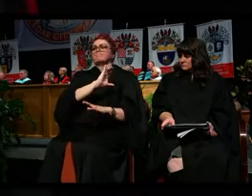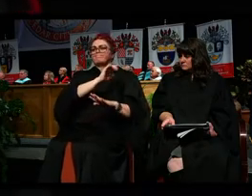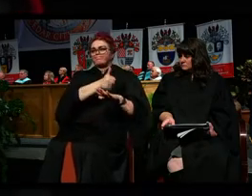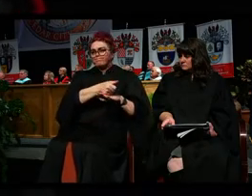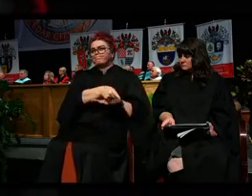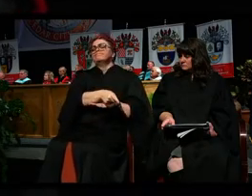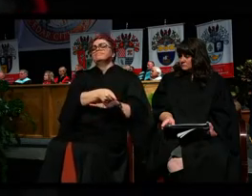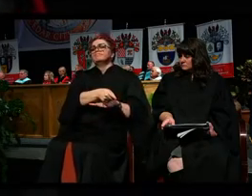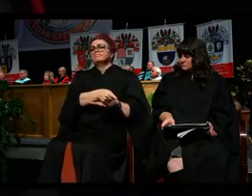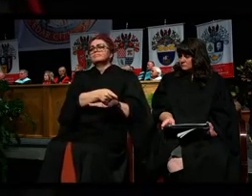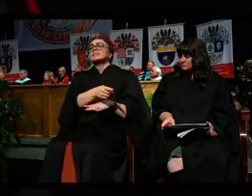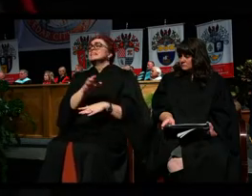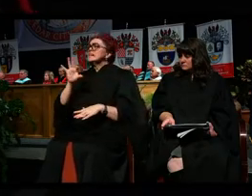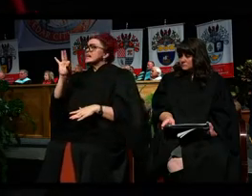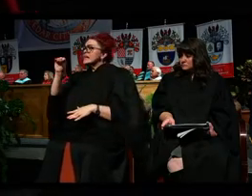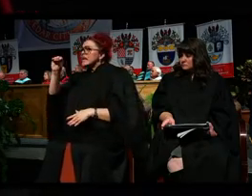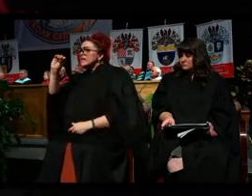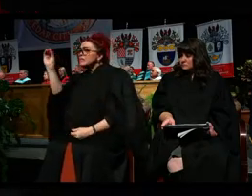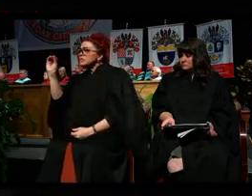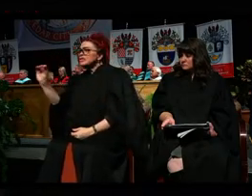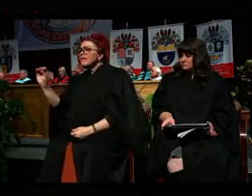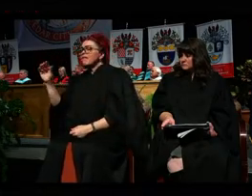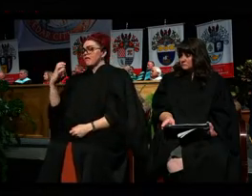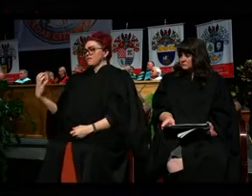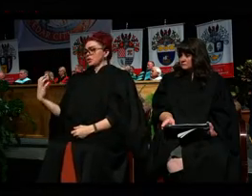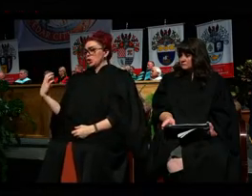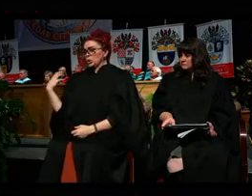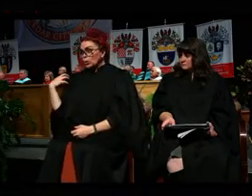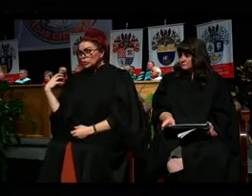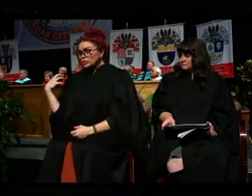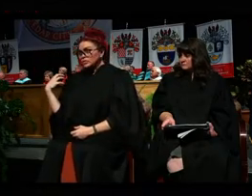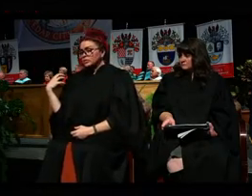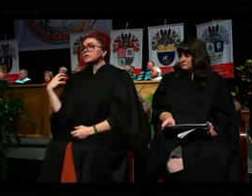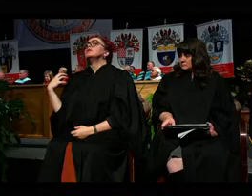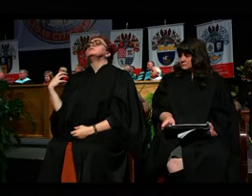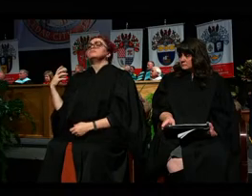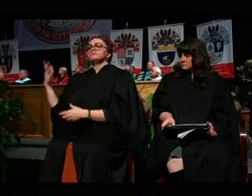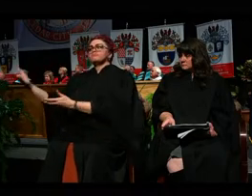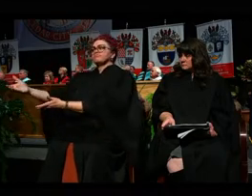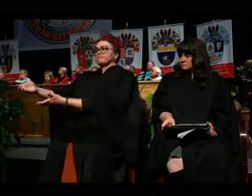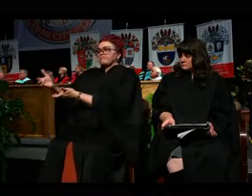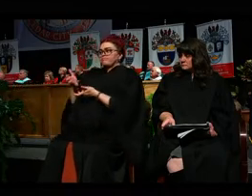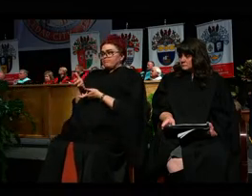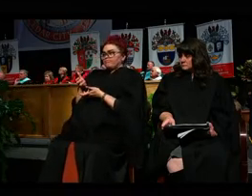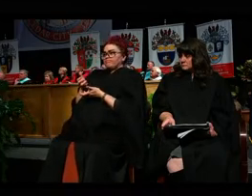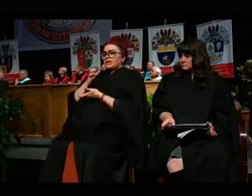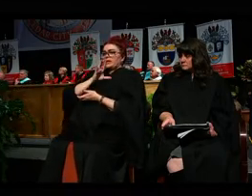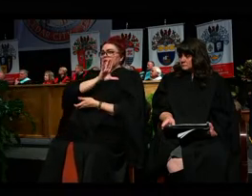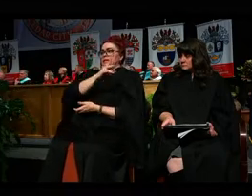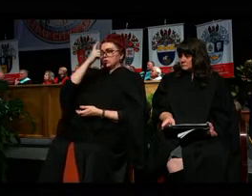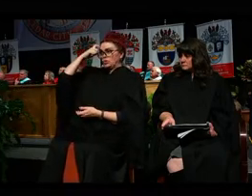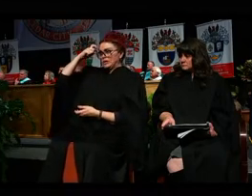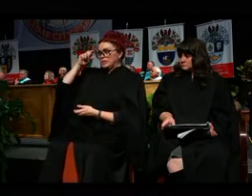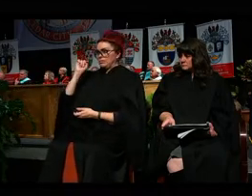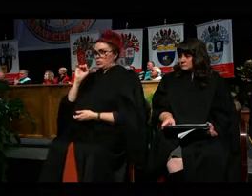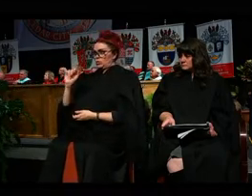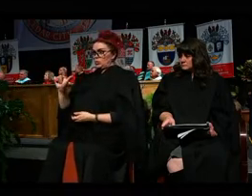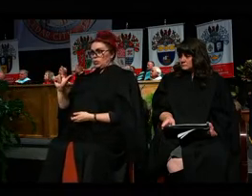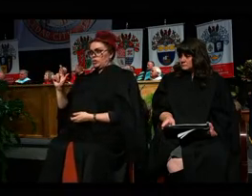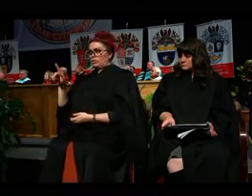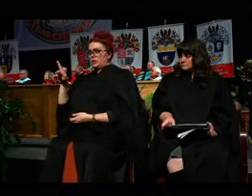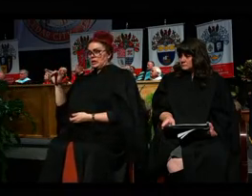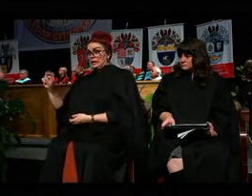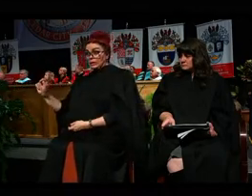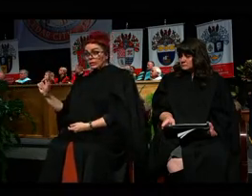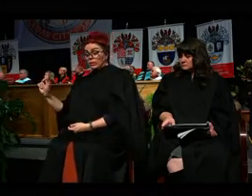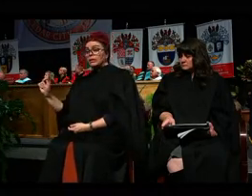90% of the coaches in the NFL are recipients of the toolkit.